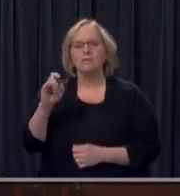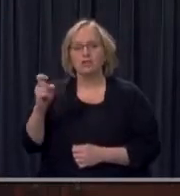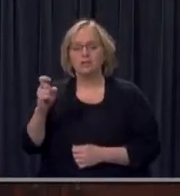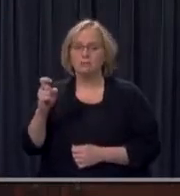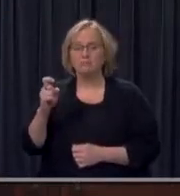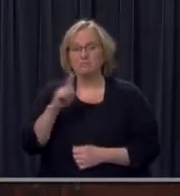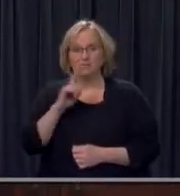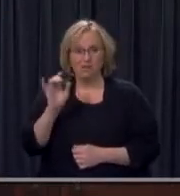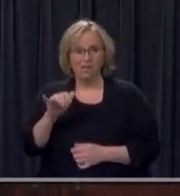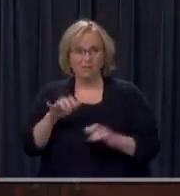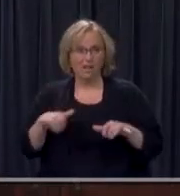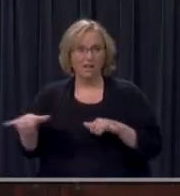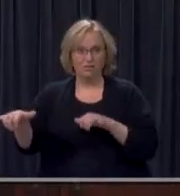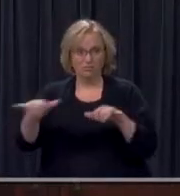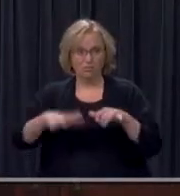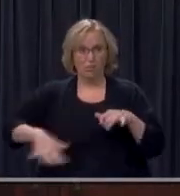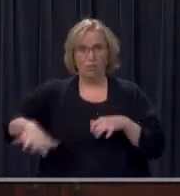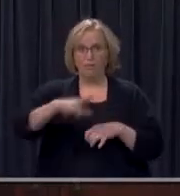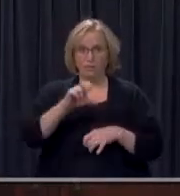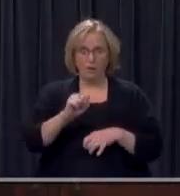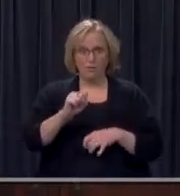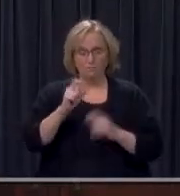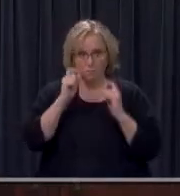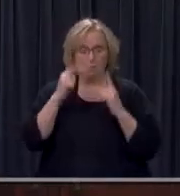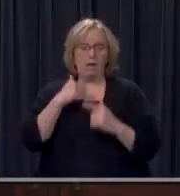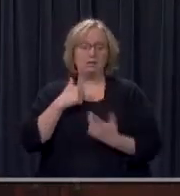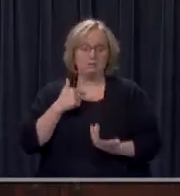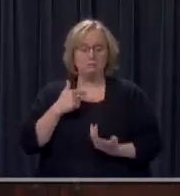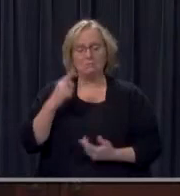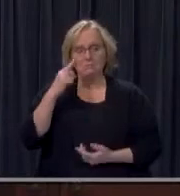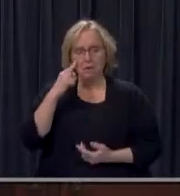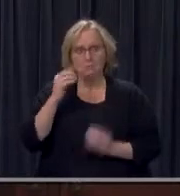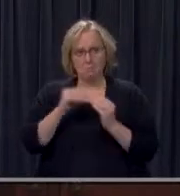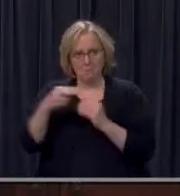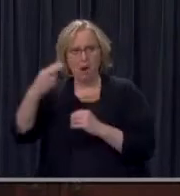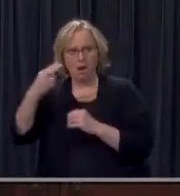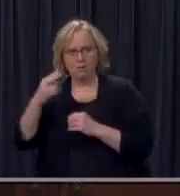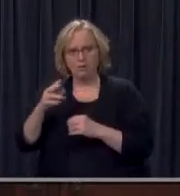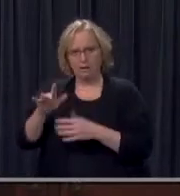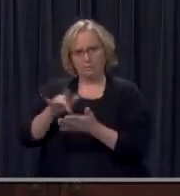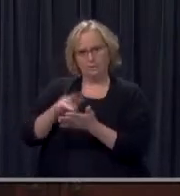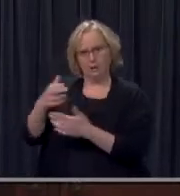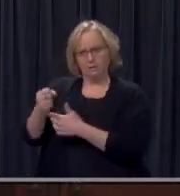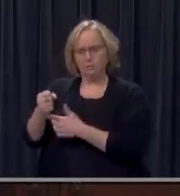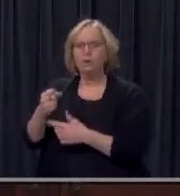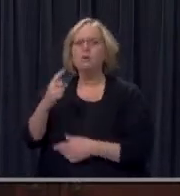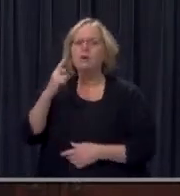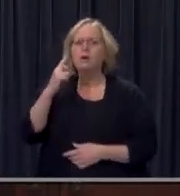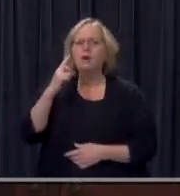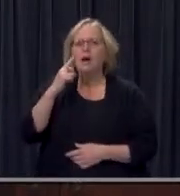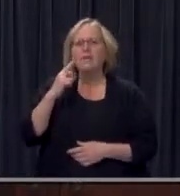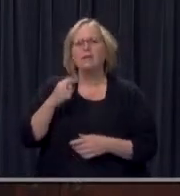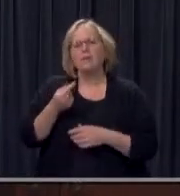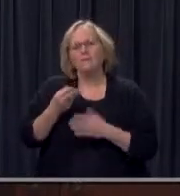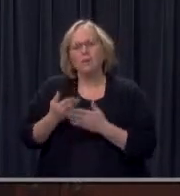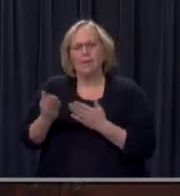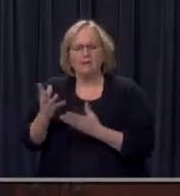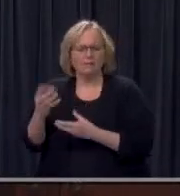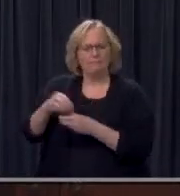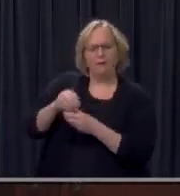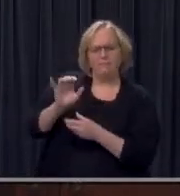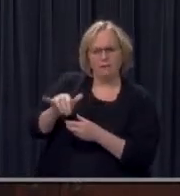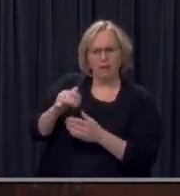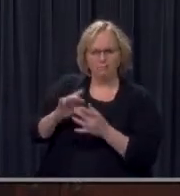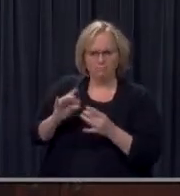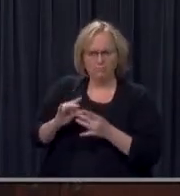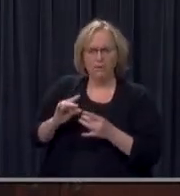across the country. And it was a surprise to us, frankly. We thought it would be higher at that level. I think there's a few things that factor into that. One,